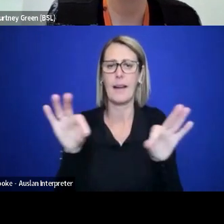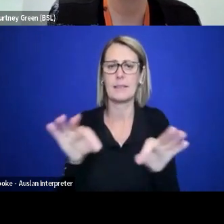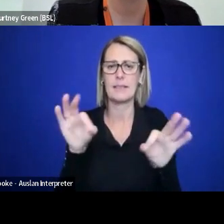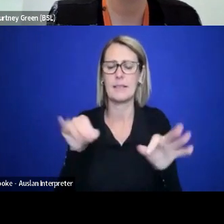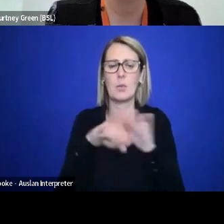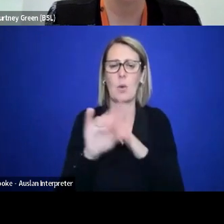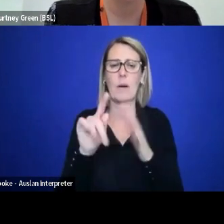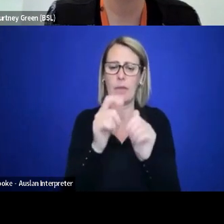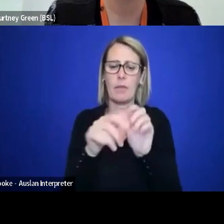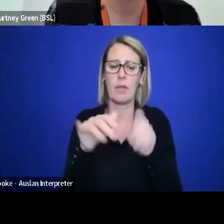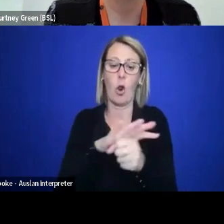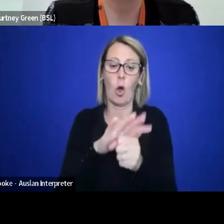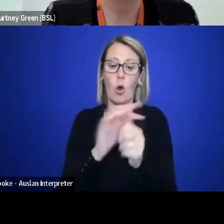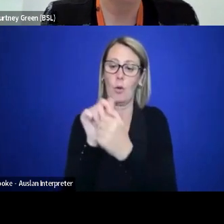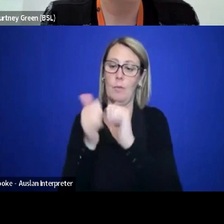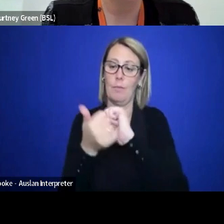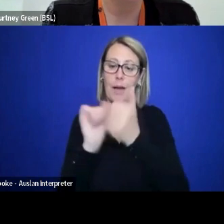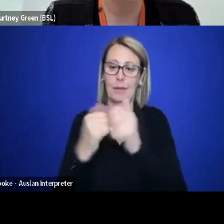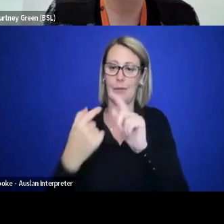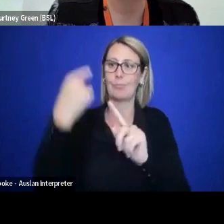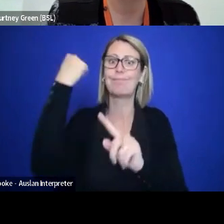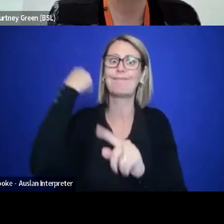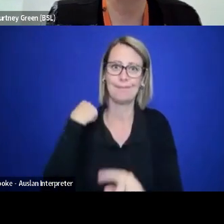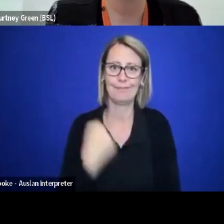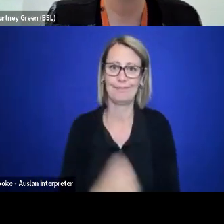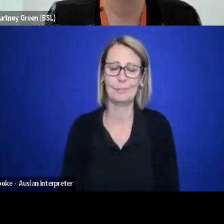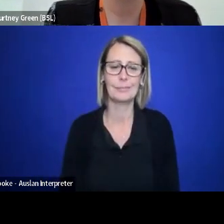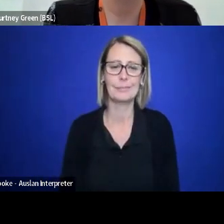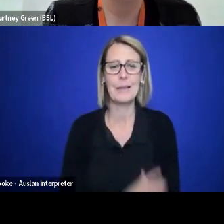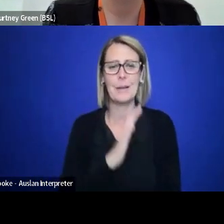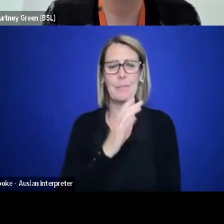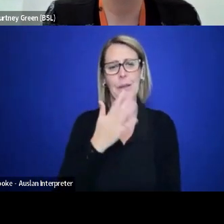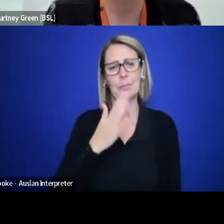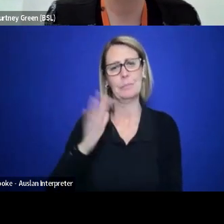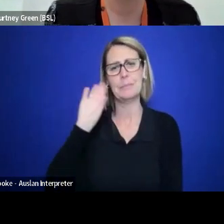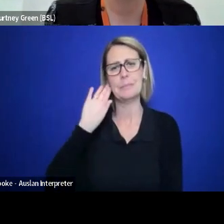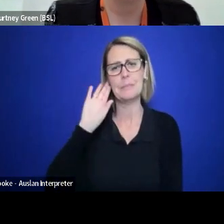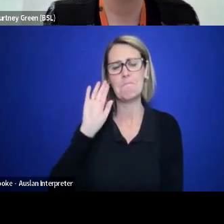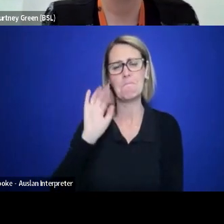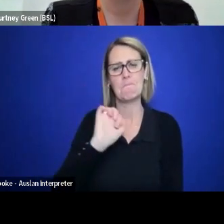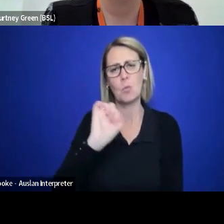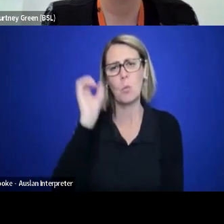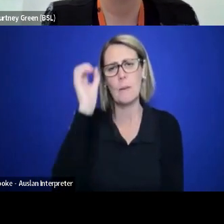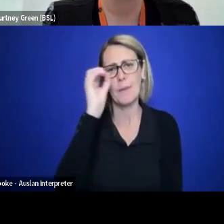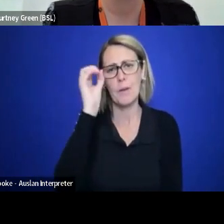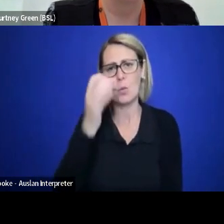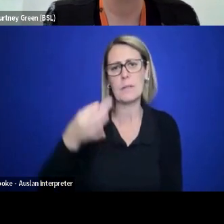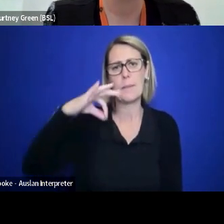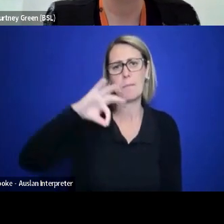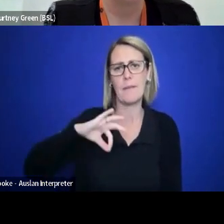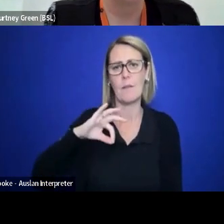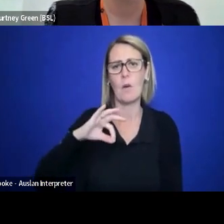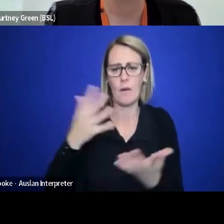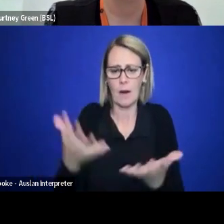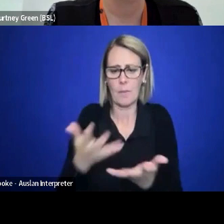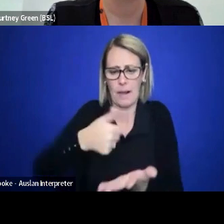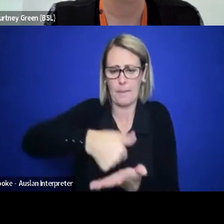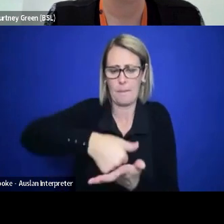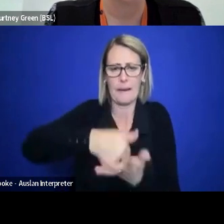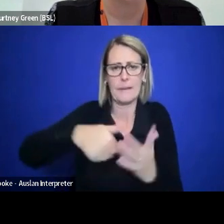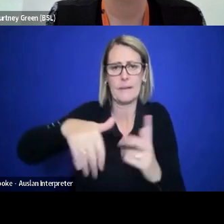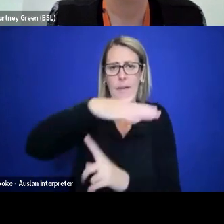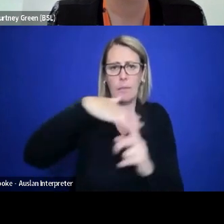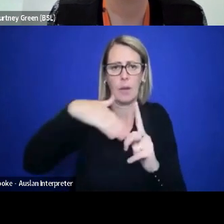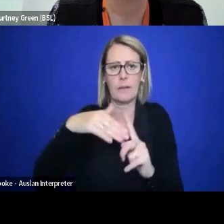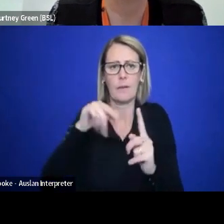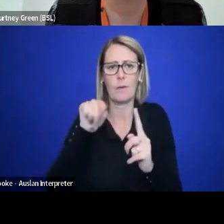ever since day one. So I'm keen to hear, in your opinion, what are the benefits of having a place-based approach and a partnership model to